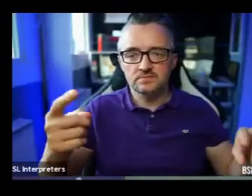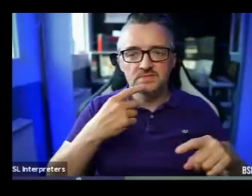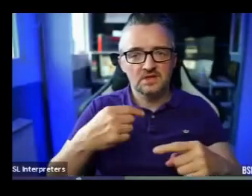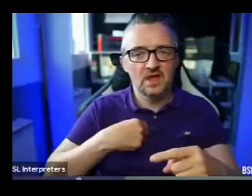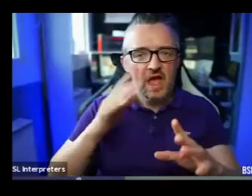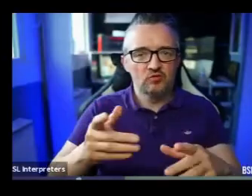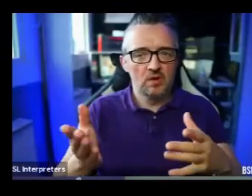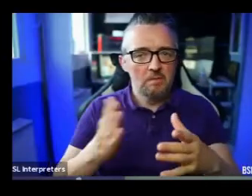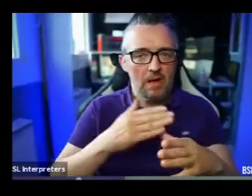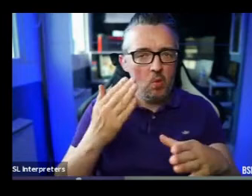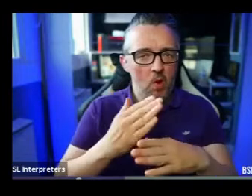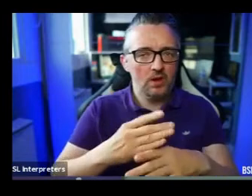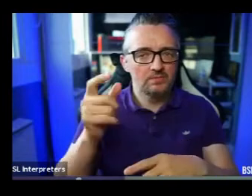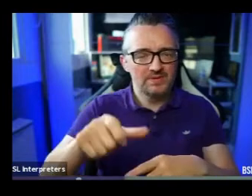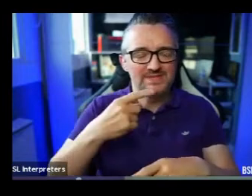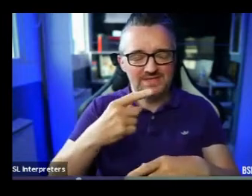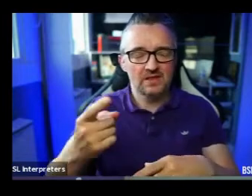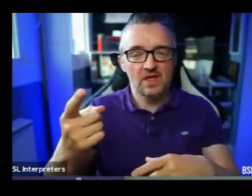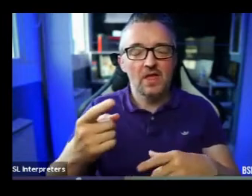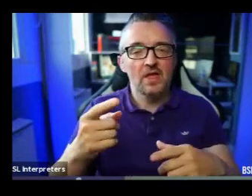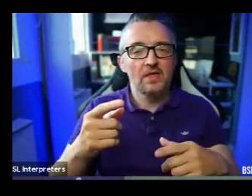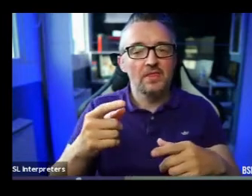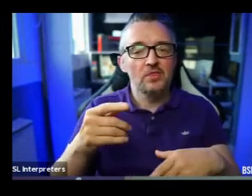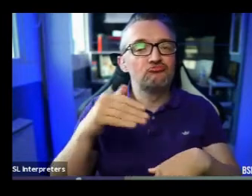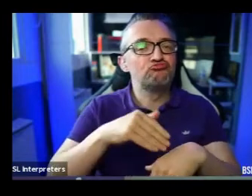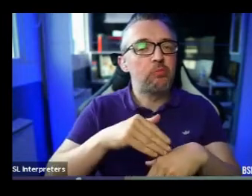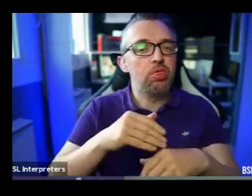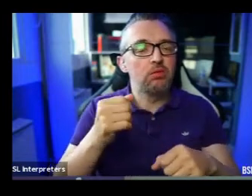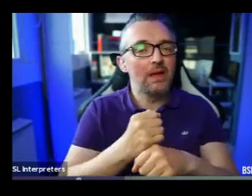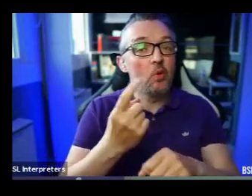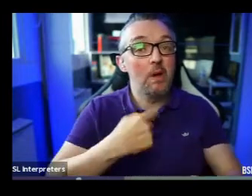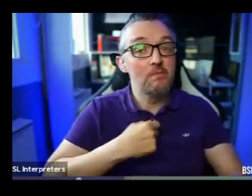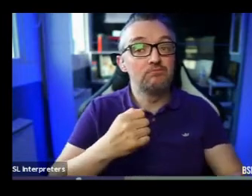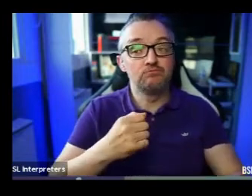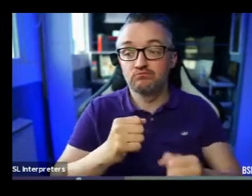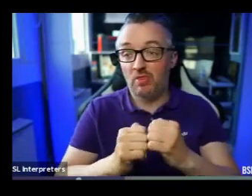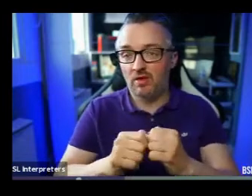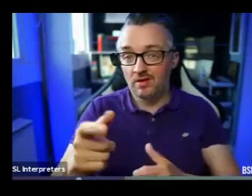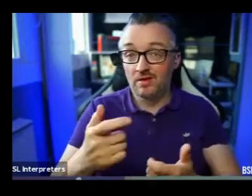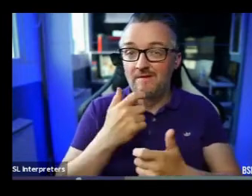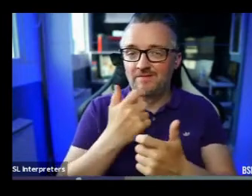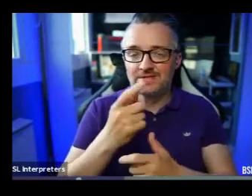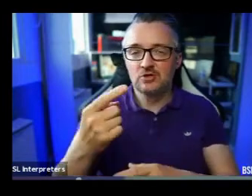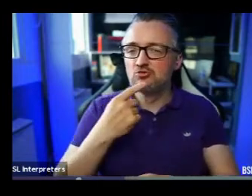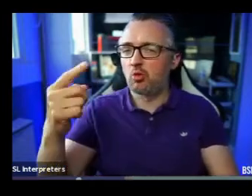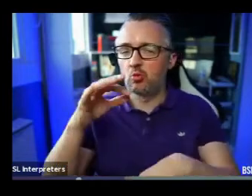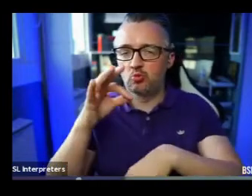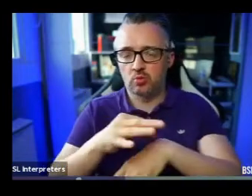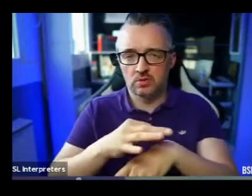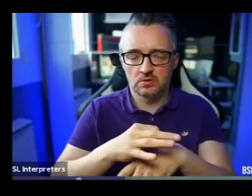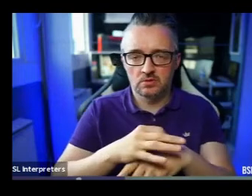said, "I have to get back to work." And my brother, the troublemaker one, he's